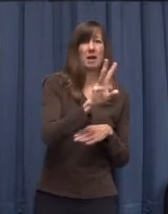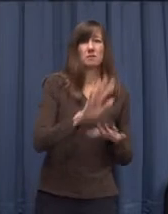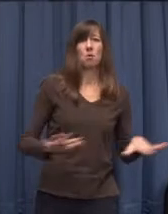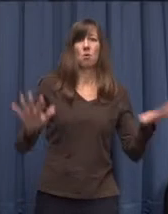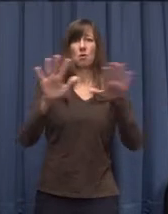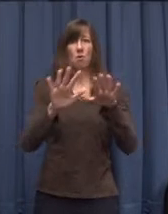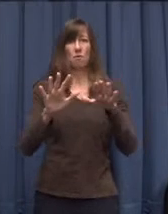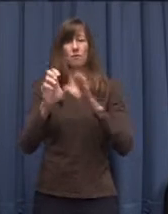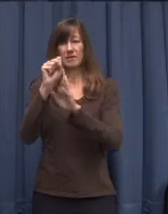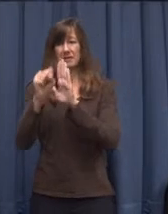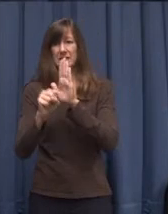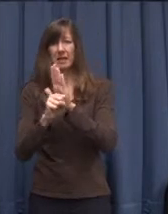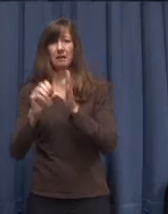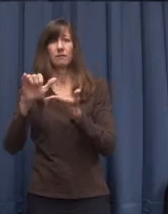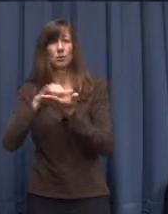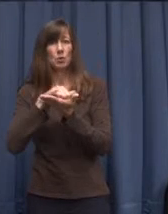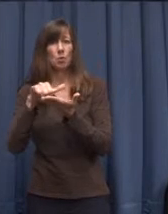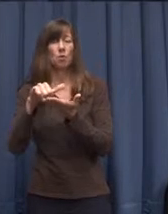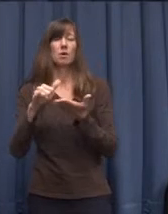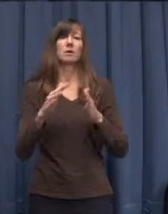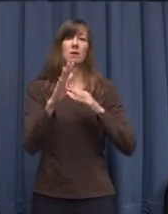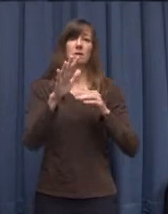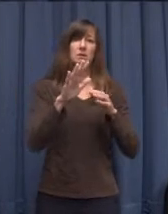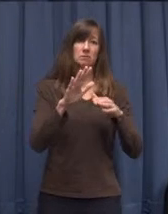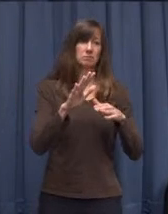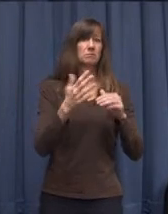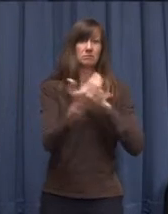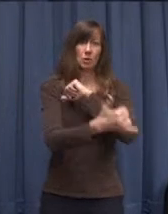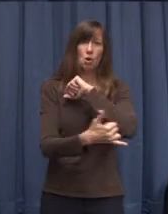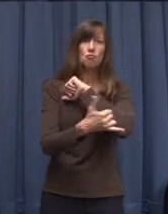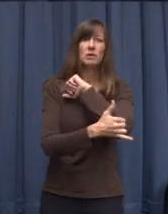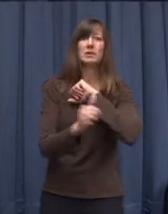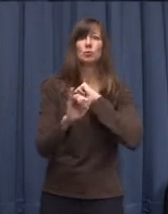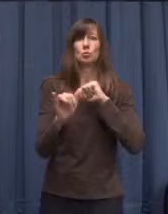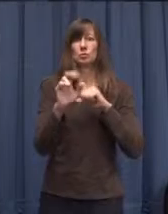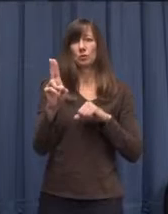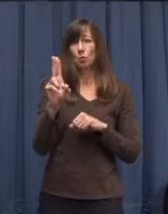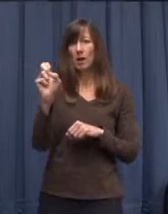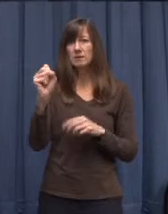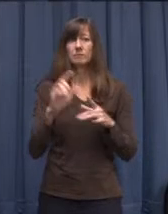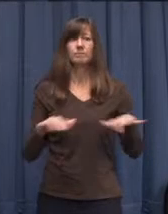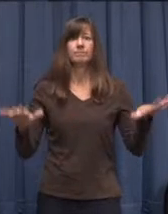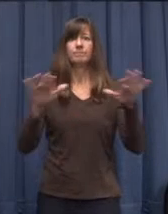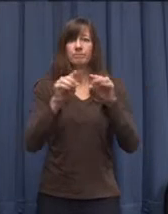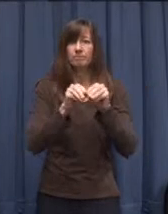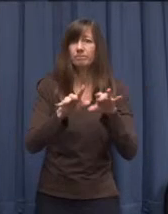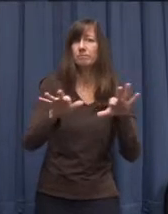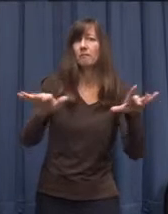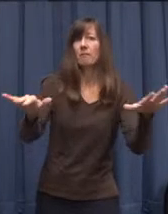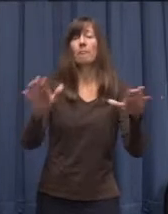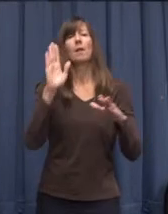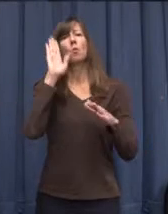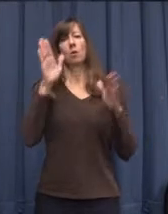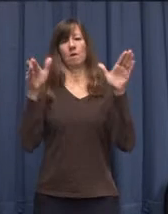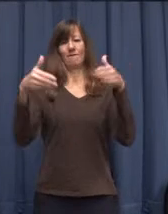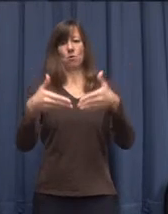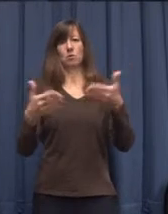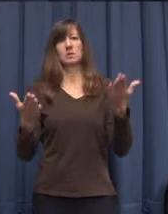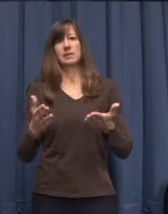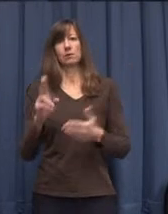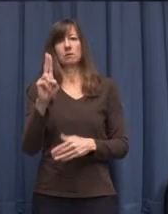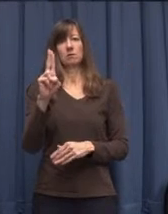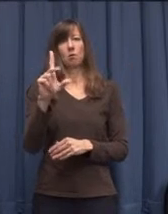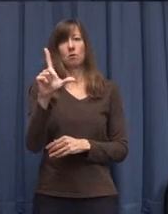country. But we're going to focus primarily on what's happening in Ulster County, and as always, we'll start with the data